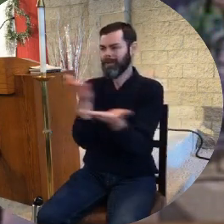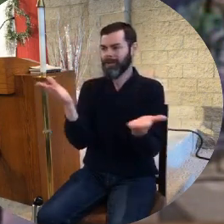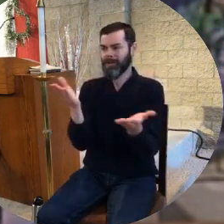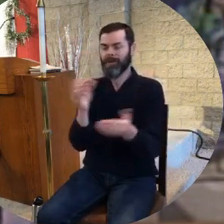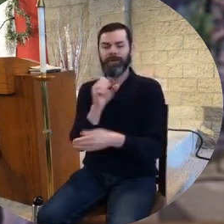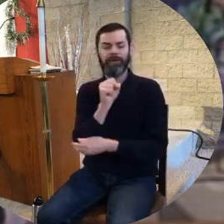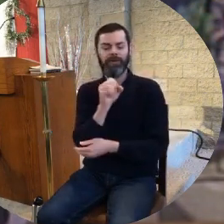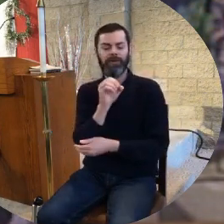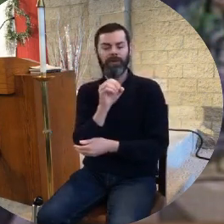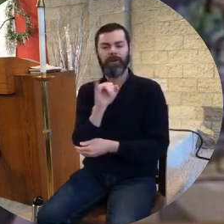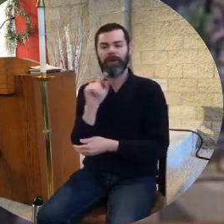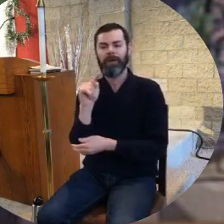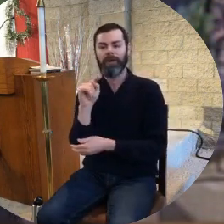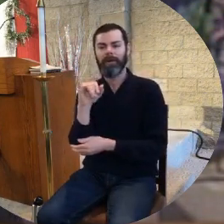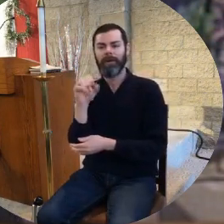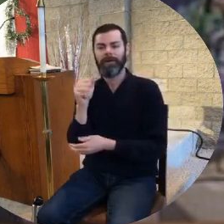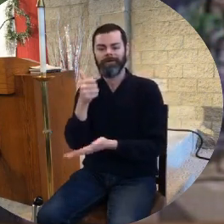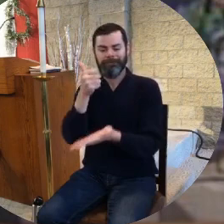it is. Amen.